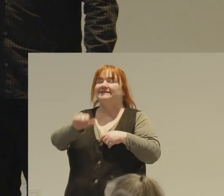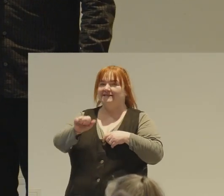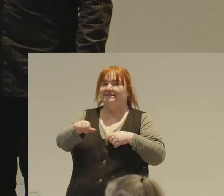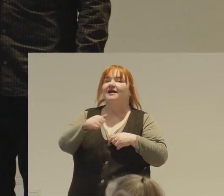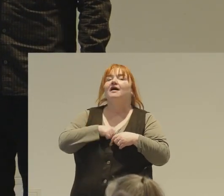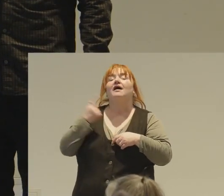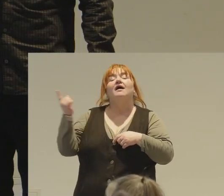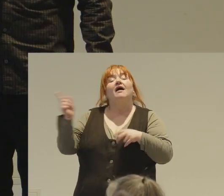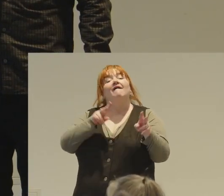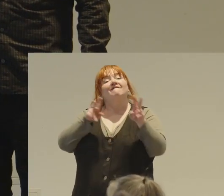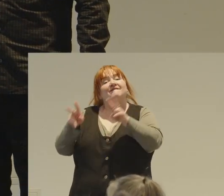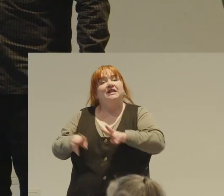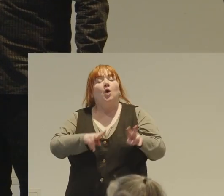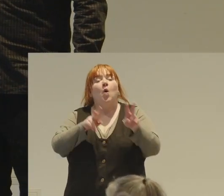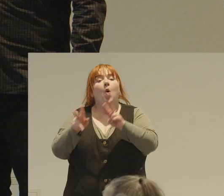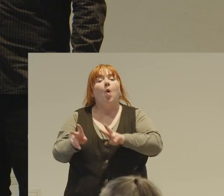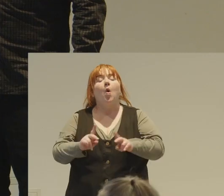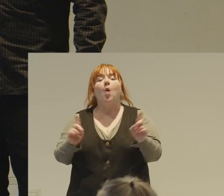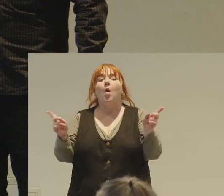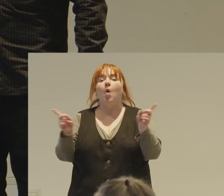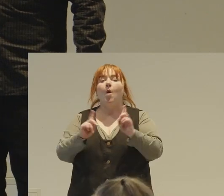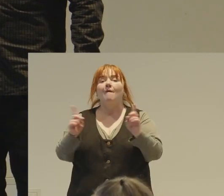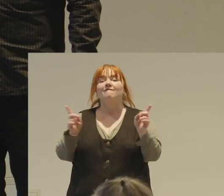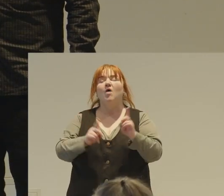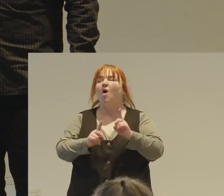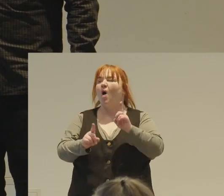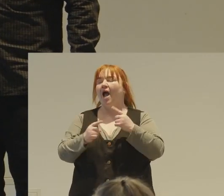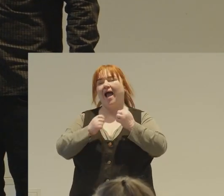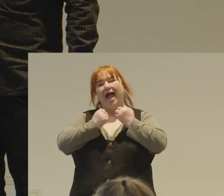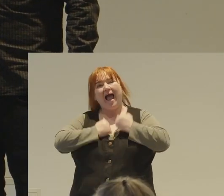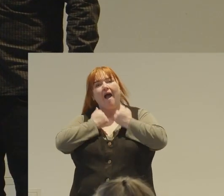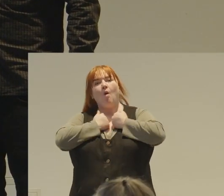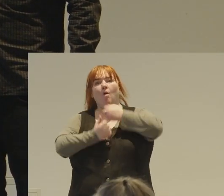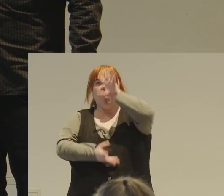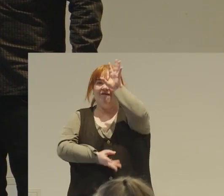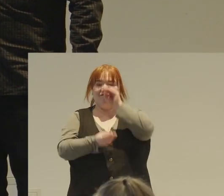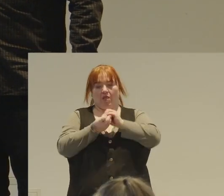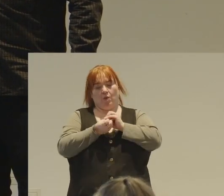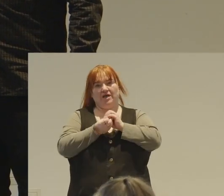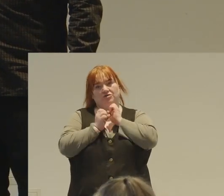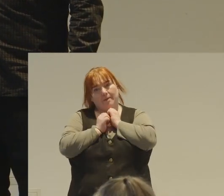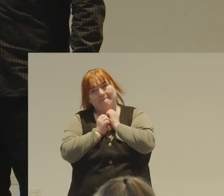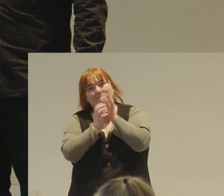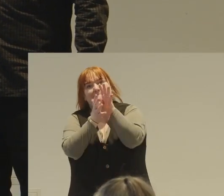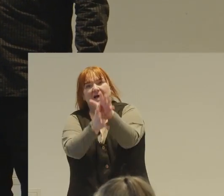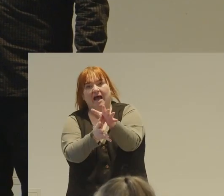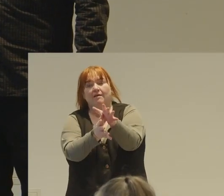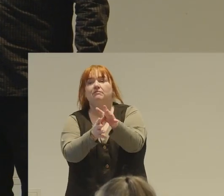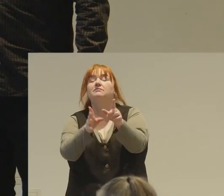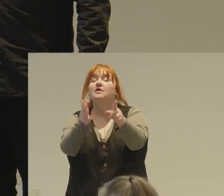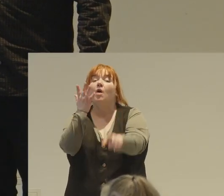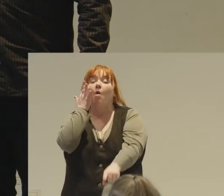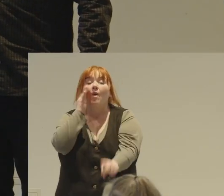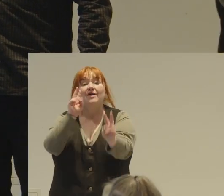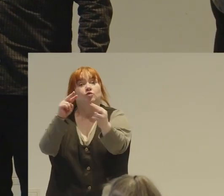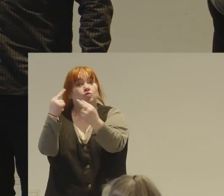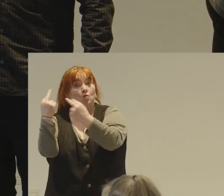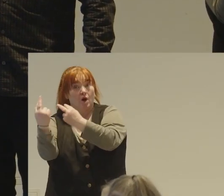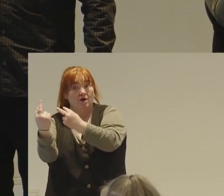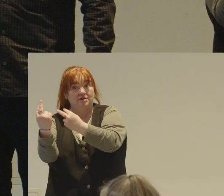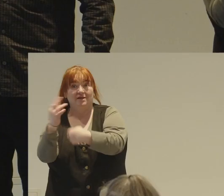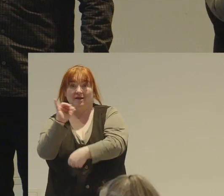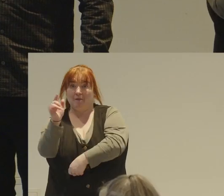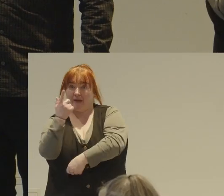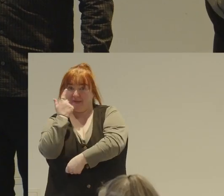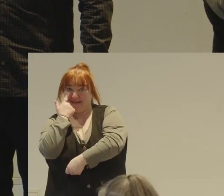video of our evaluation, but when you watch it, you might end up seeing